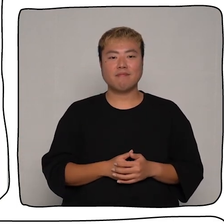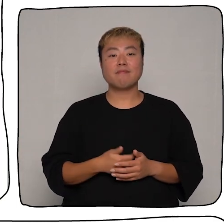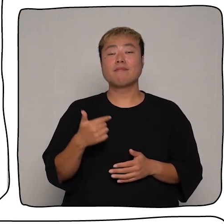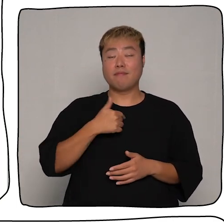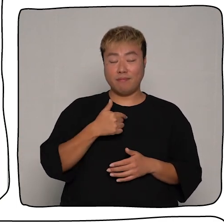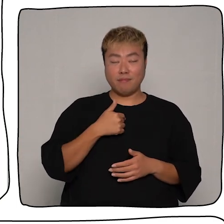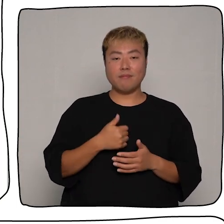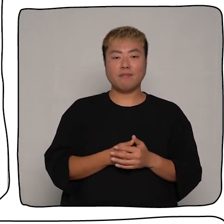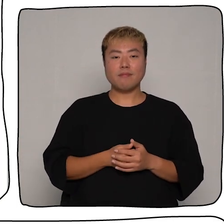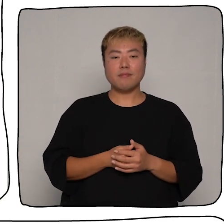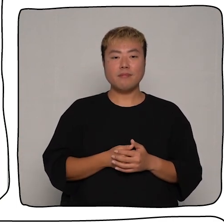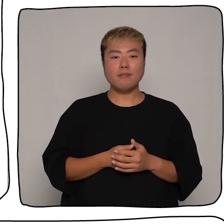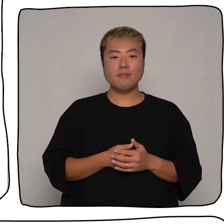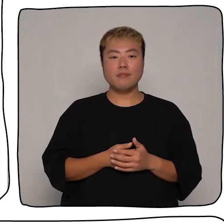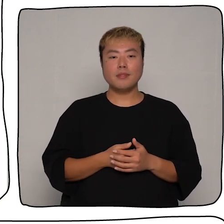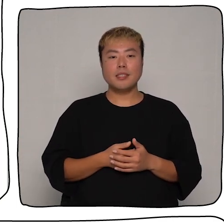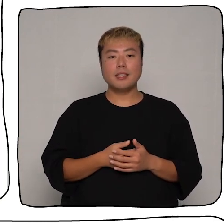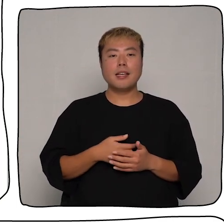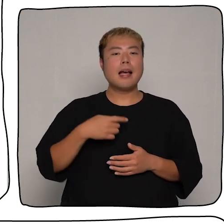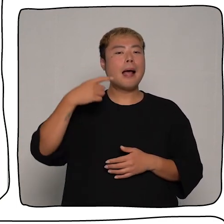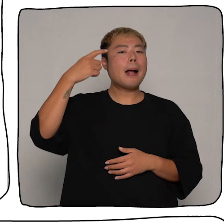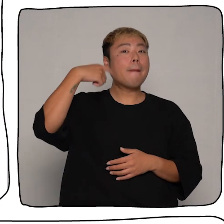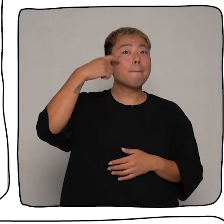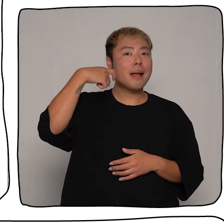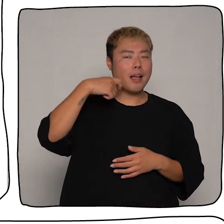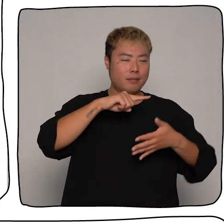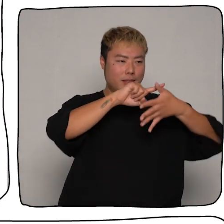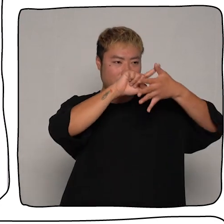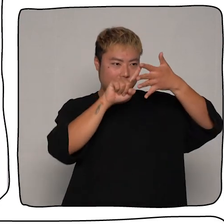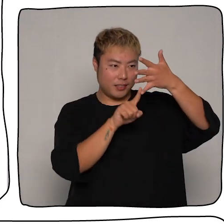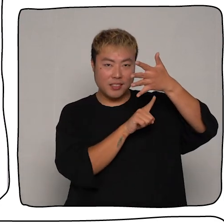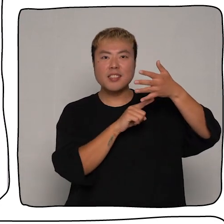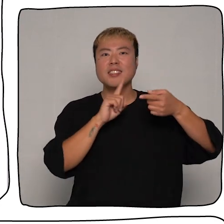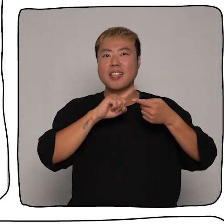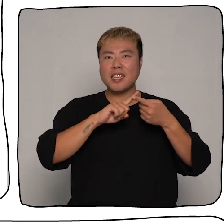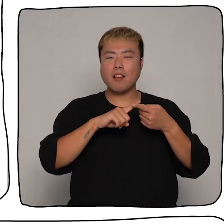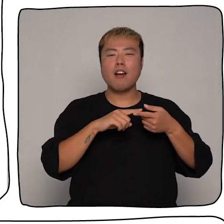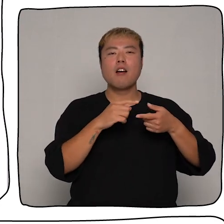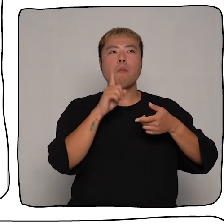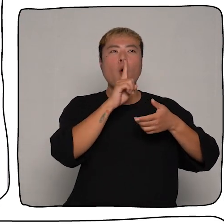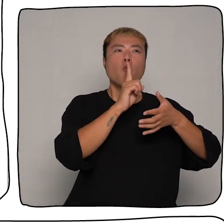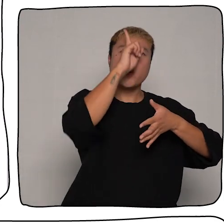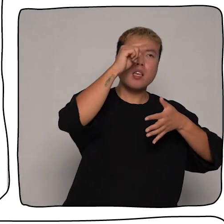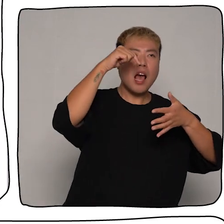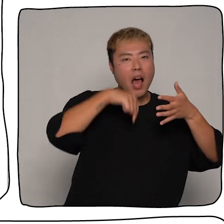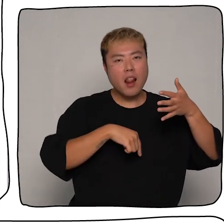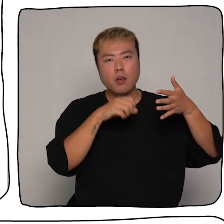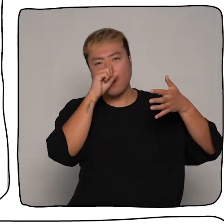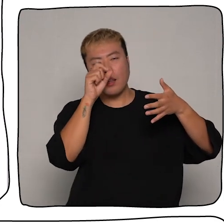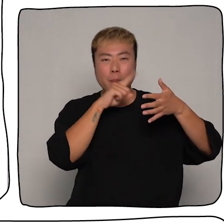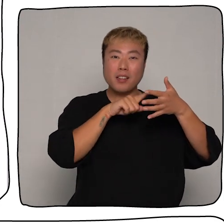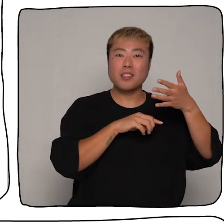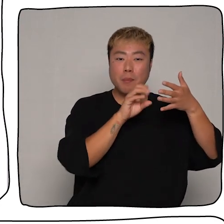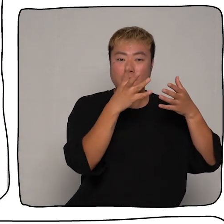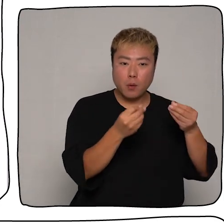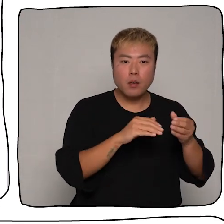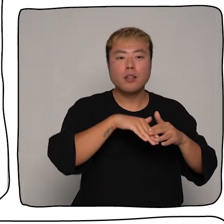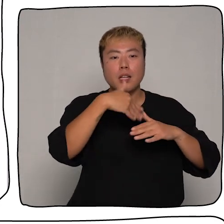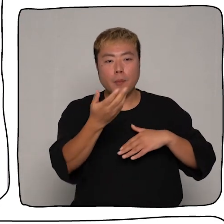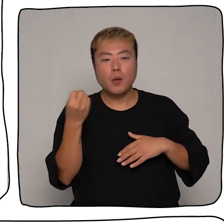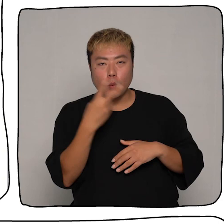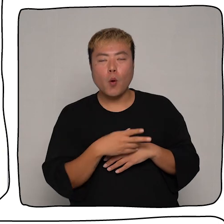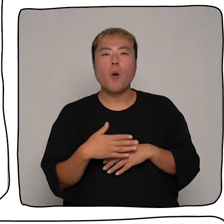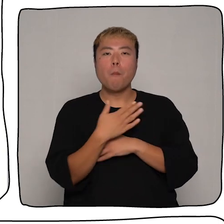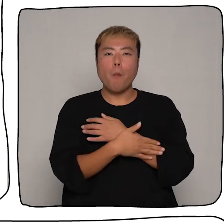First, I talked about hierarchy. Touching someone's body can